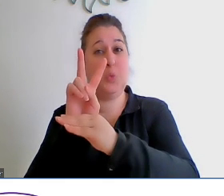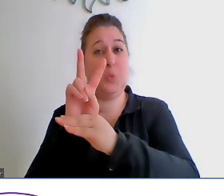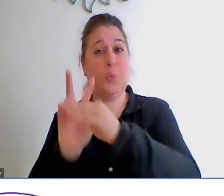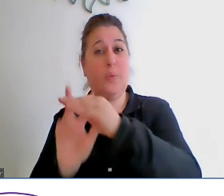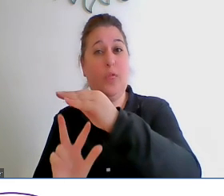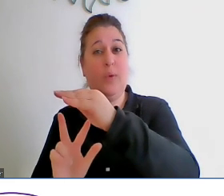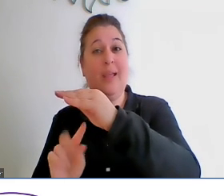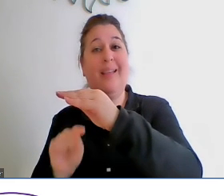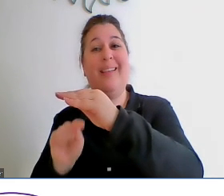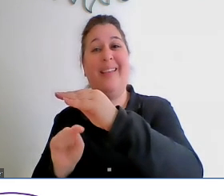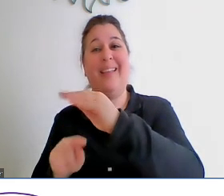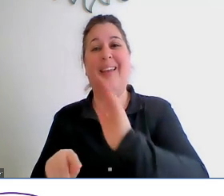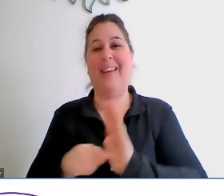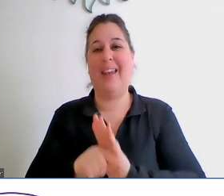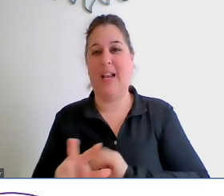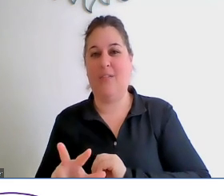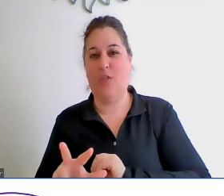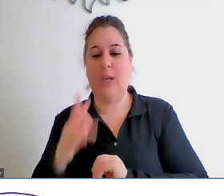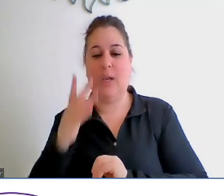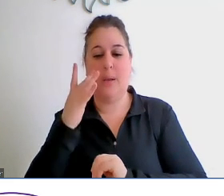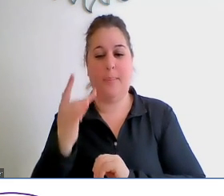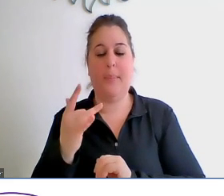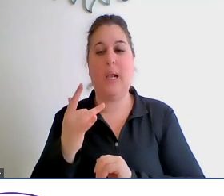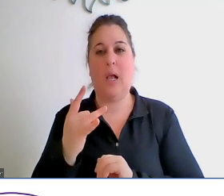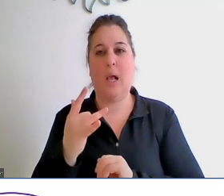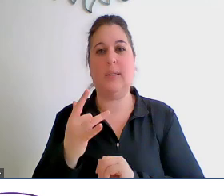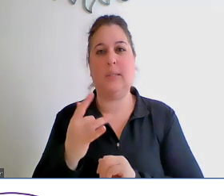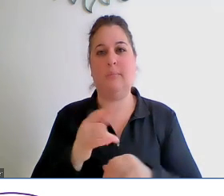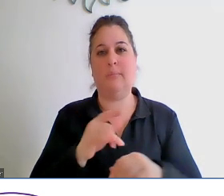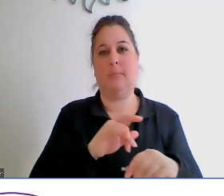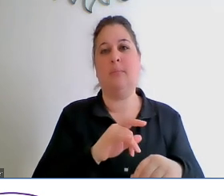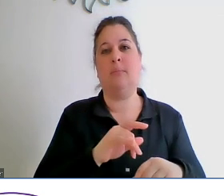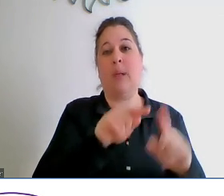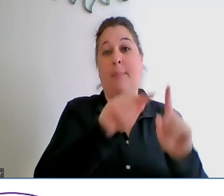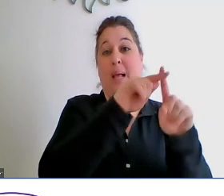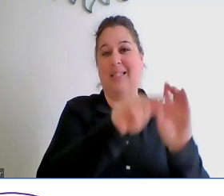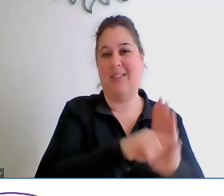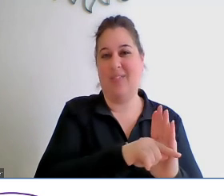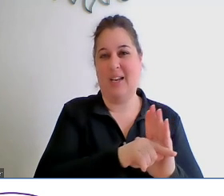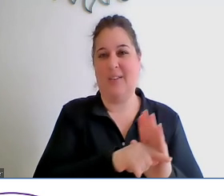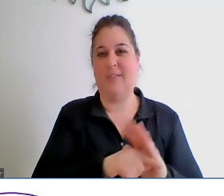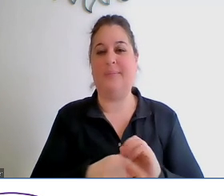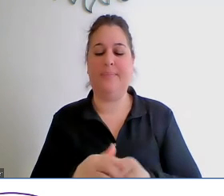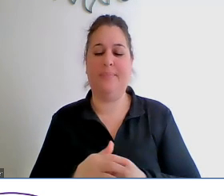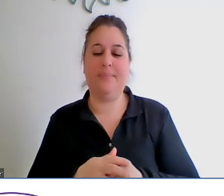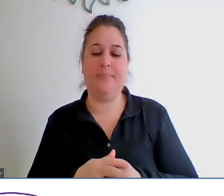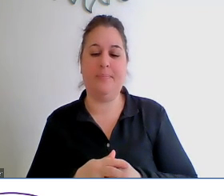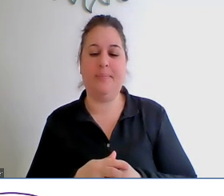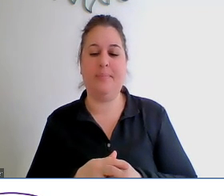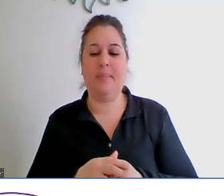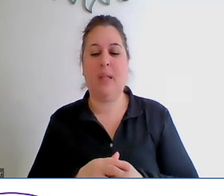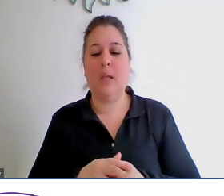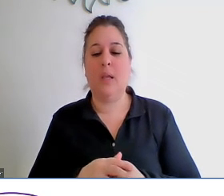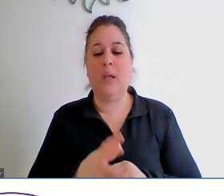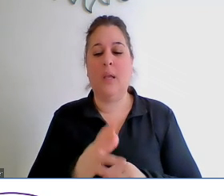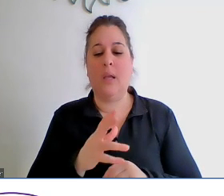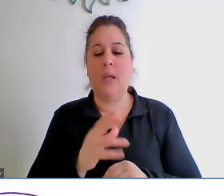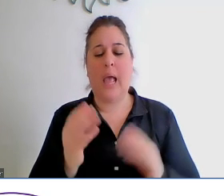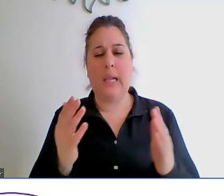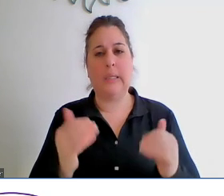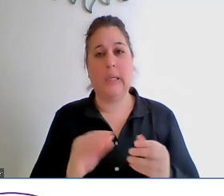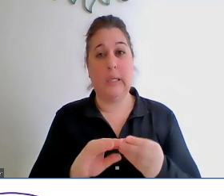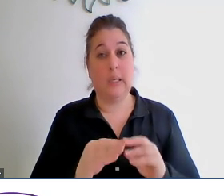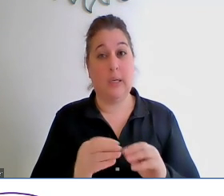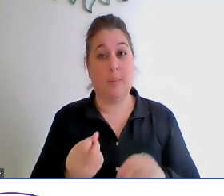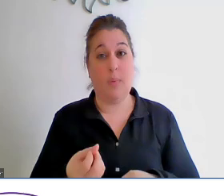there. All right, ooh, I get 2 over negative 3. There we go. Same thing kind of here. Or you can think of it like